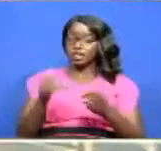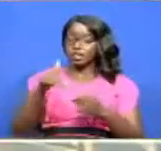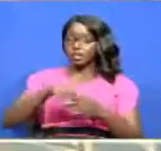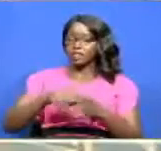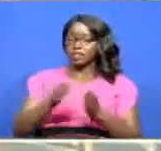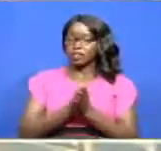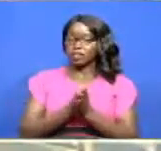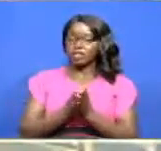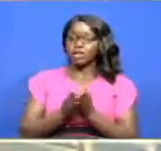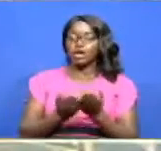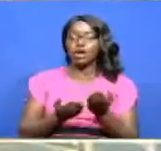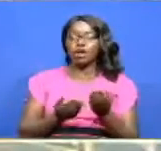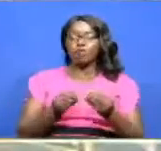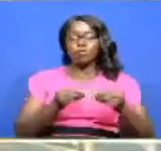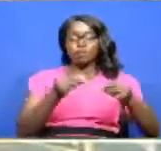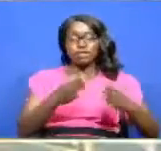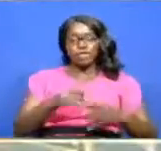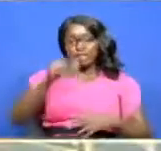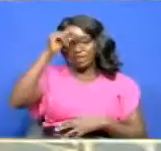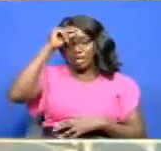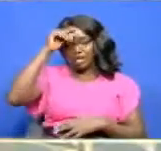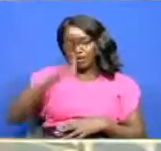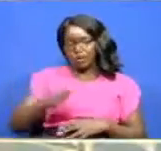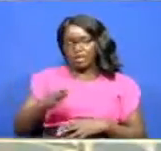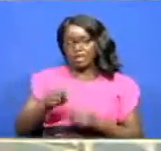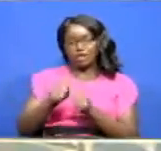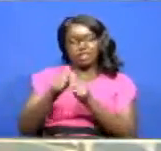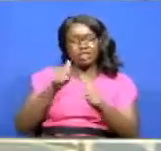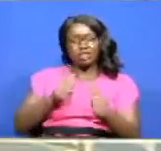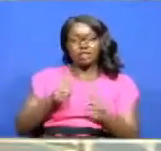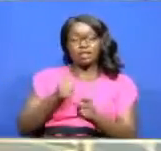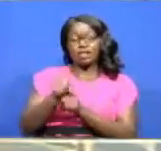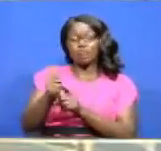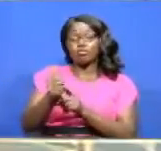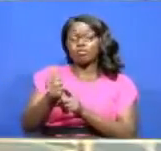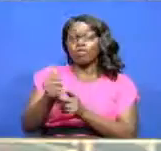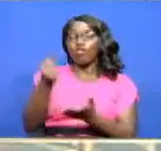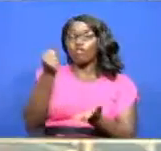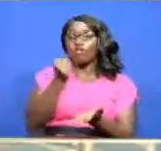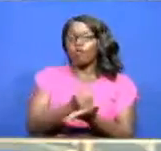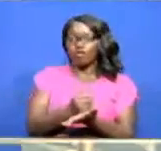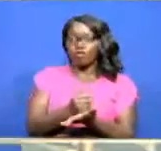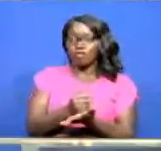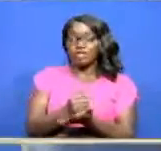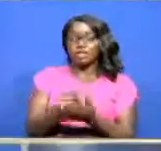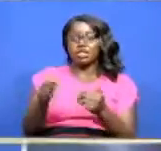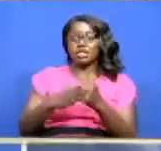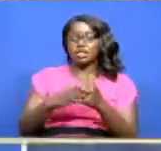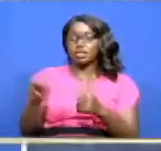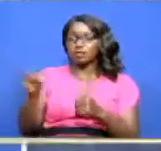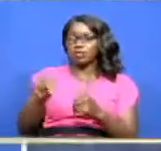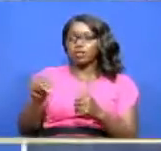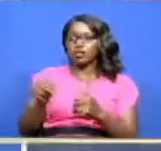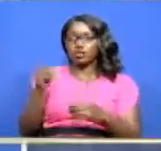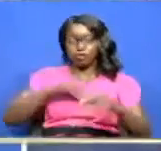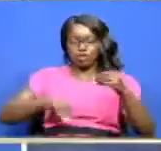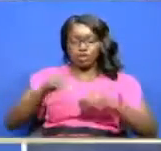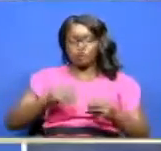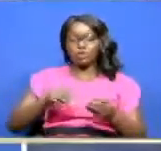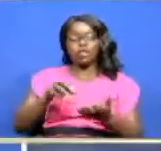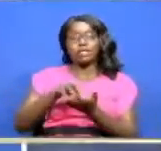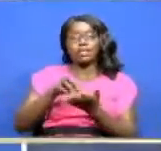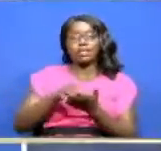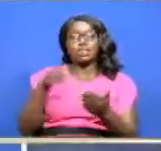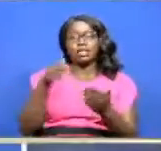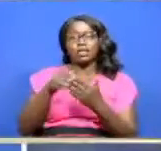Now, Busia Governor Sospeter Ojaamong has denied abuse of office charges in an 8 million shillings fraud case against him and eight